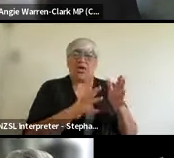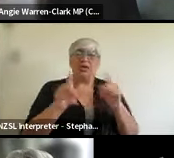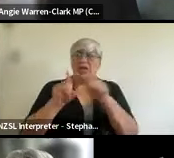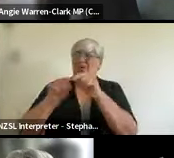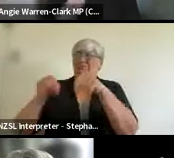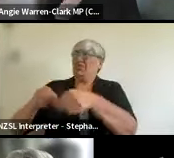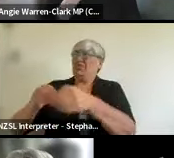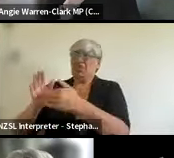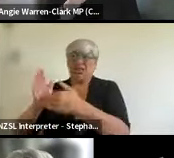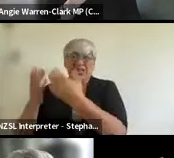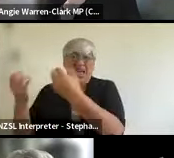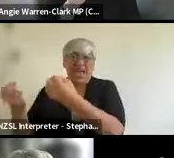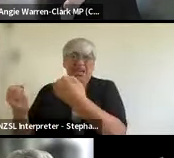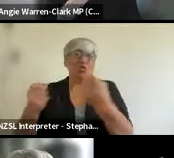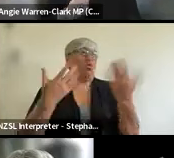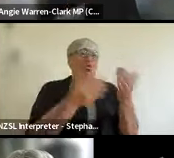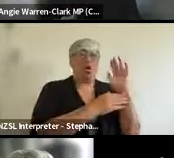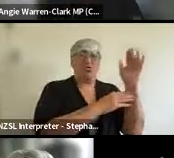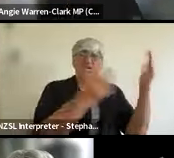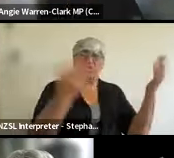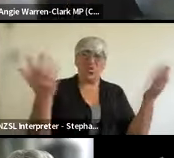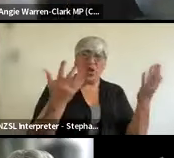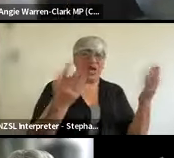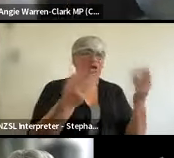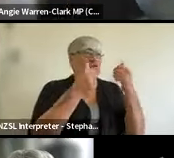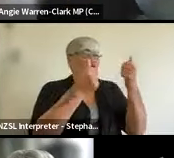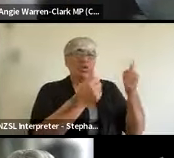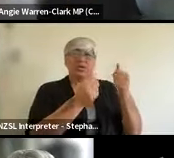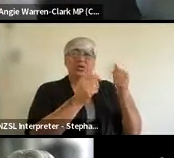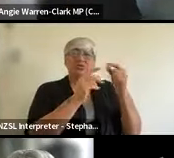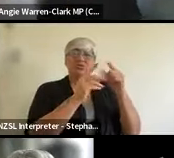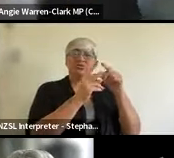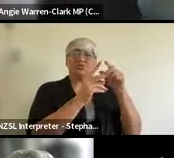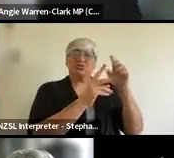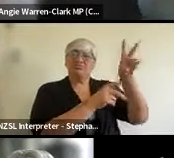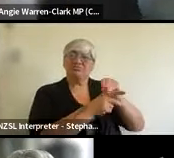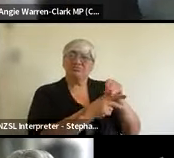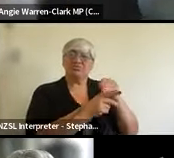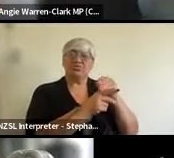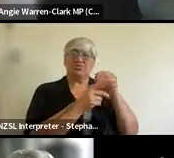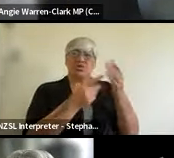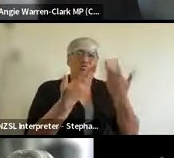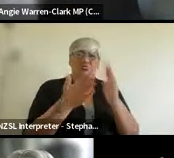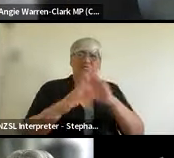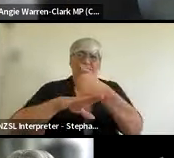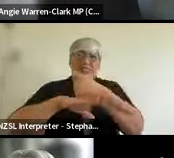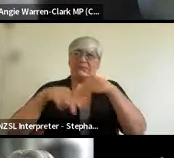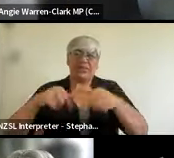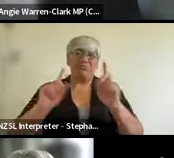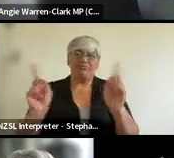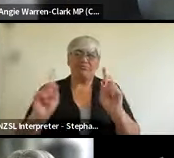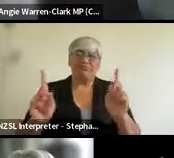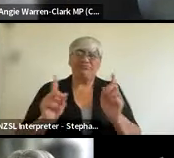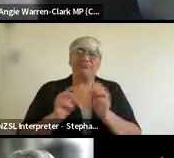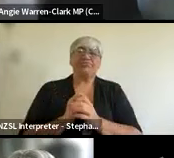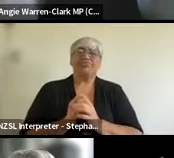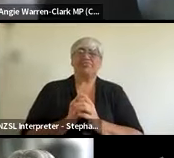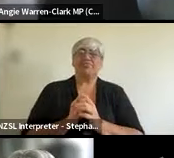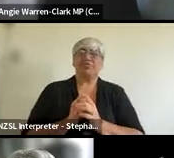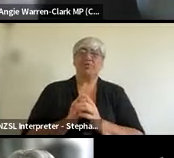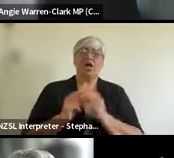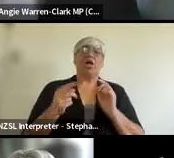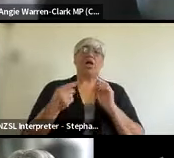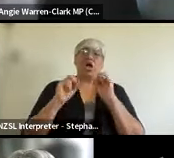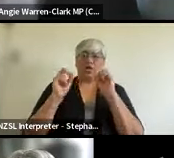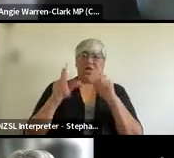practice in terms of that passenger journey? And what do you think should be put in place? The first thing the